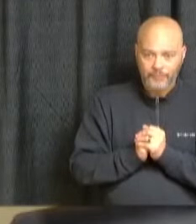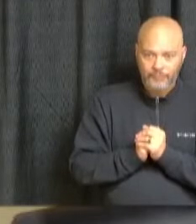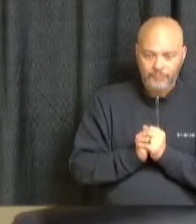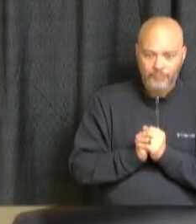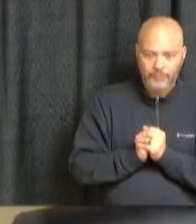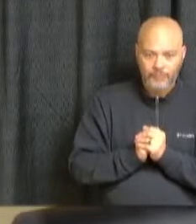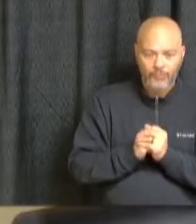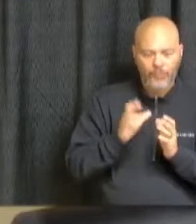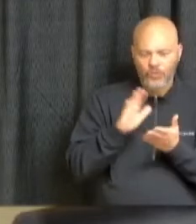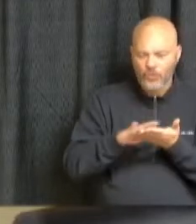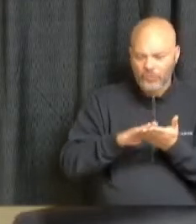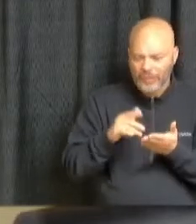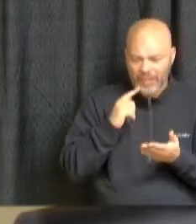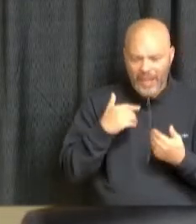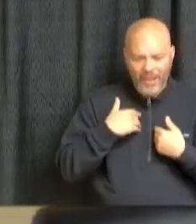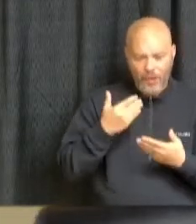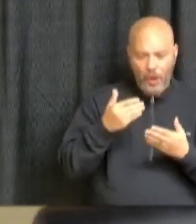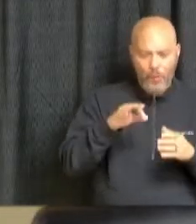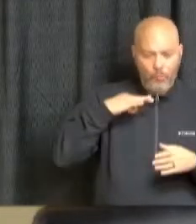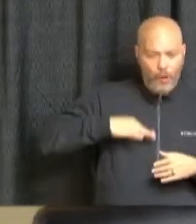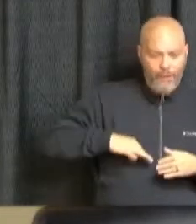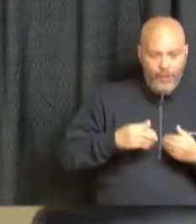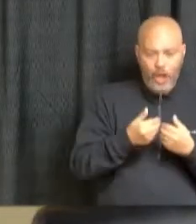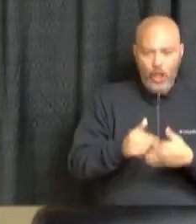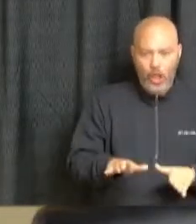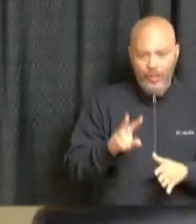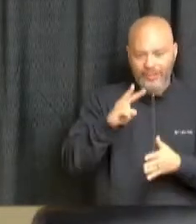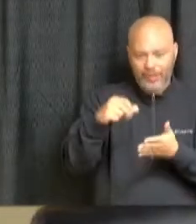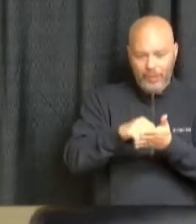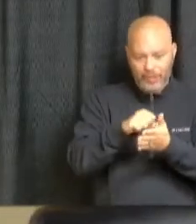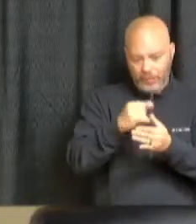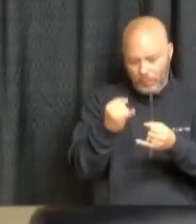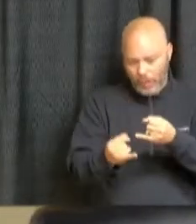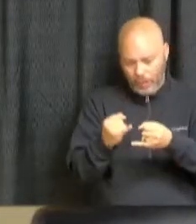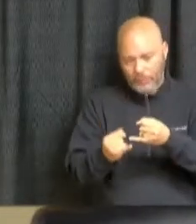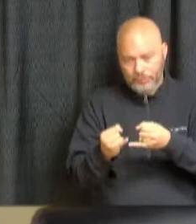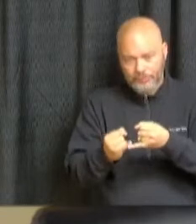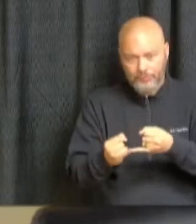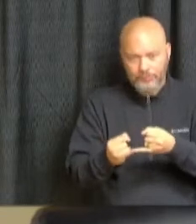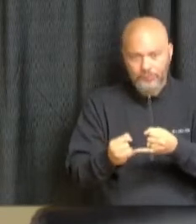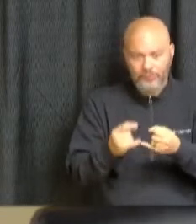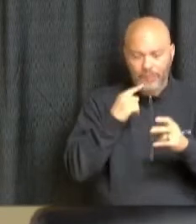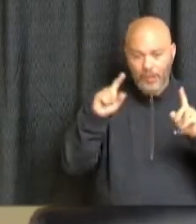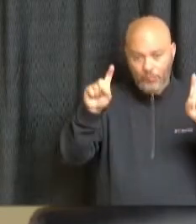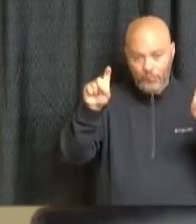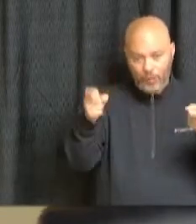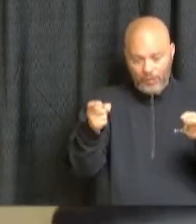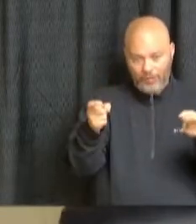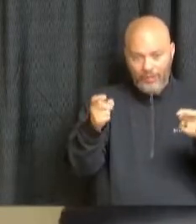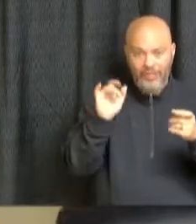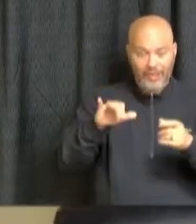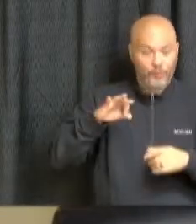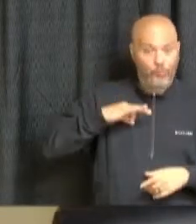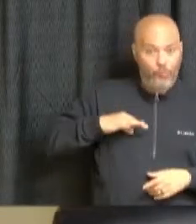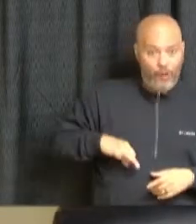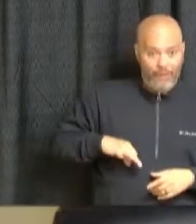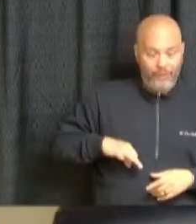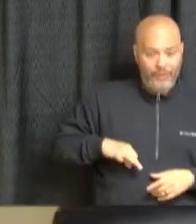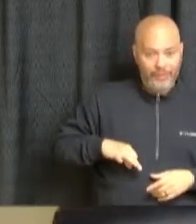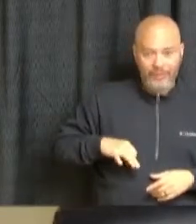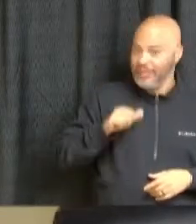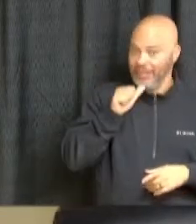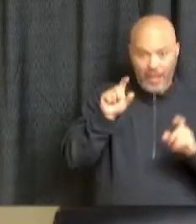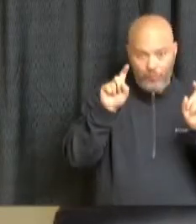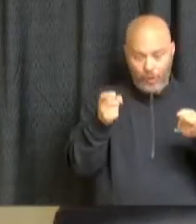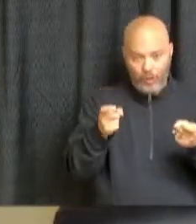where am I here? Excuse me. Profit loss. Second page at the bottom, and in parentheses that's profit, and if it's not